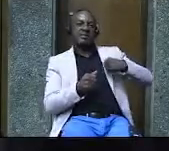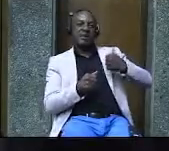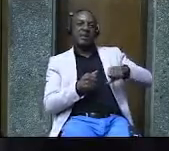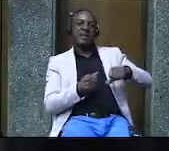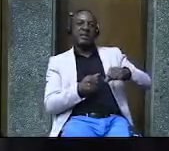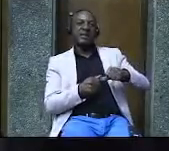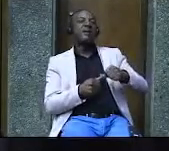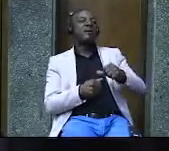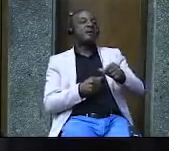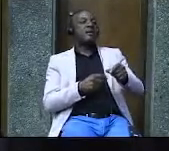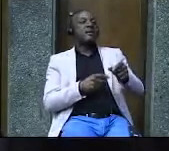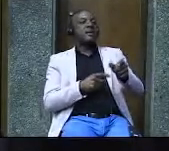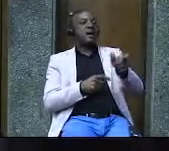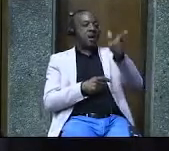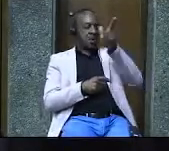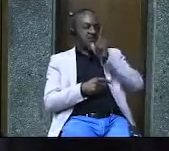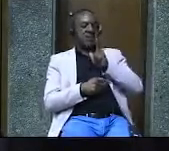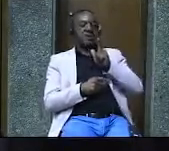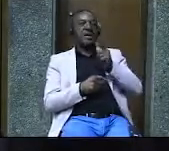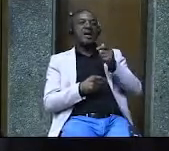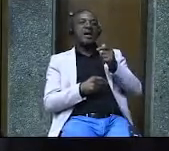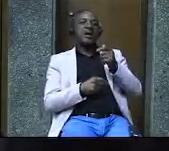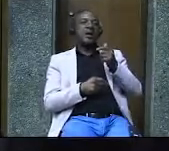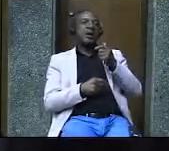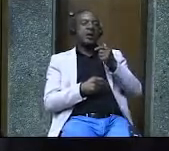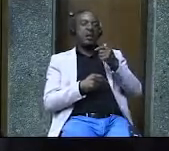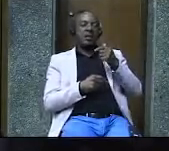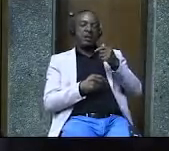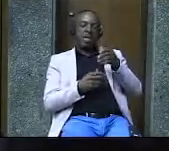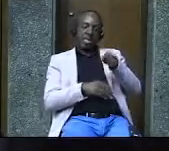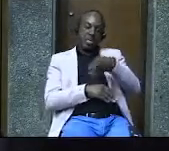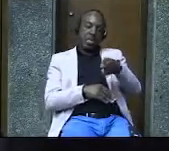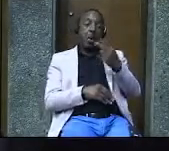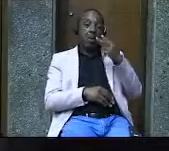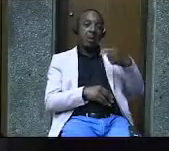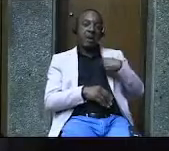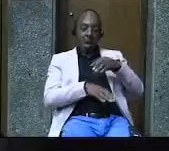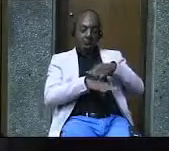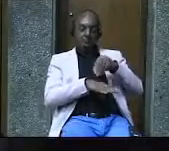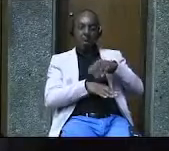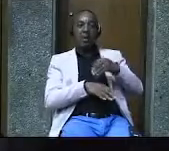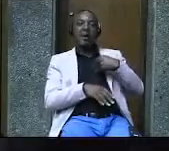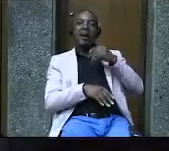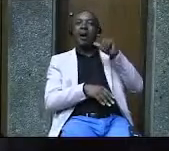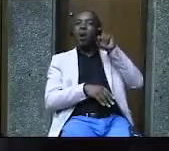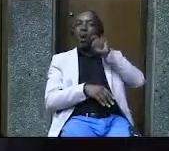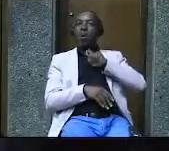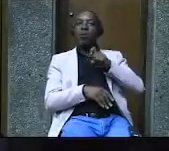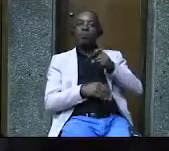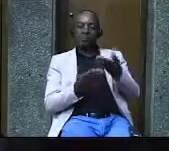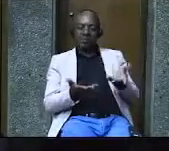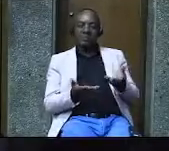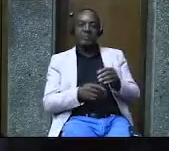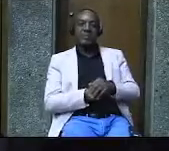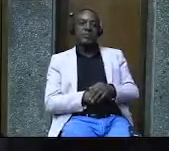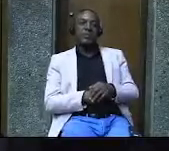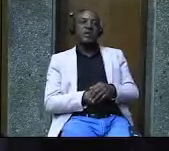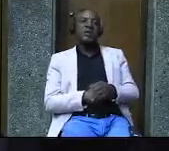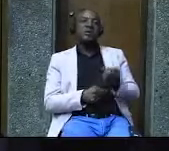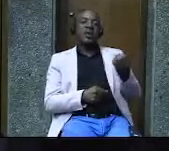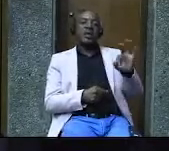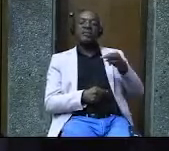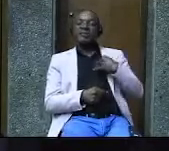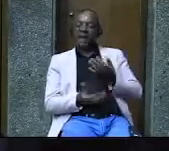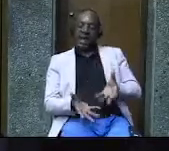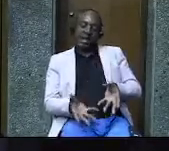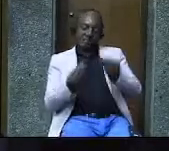karabo e ke e thotseng. And-e hona jena bona se ke na le lemo tse kae, ke tlo ya kae. Ha sampi poleke